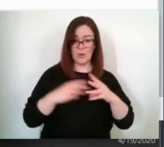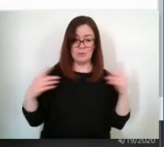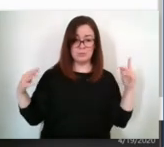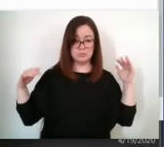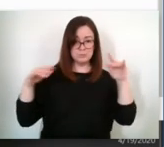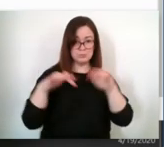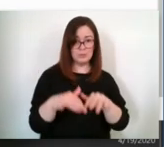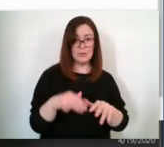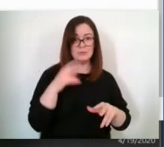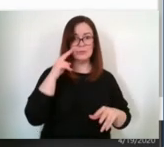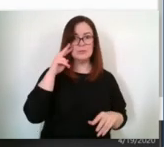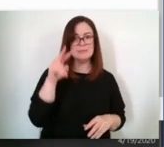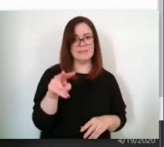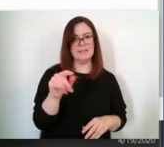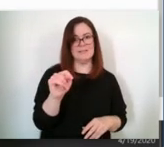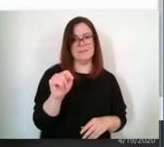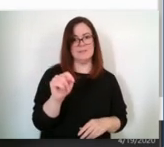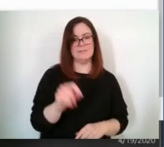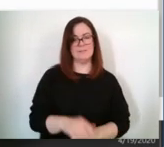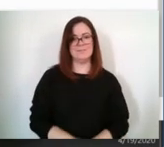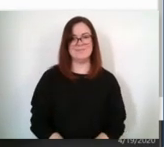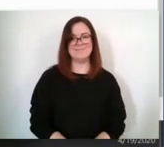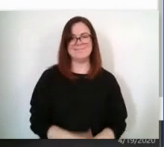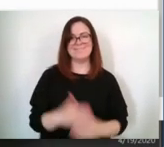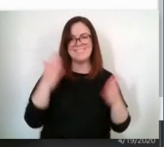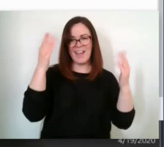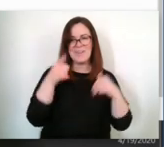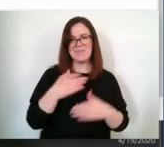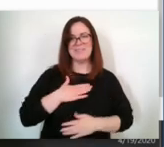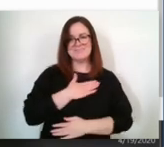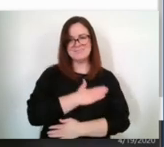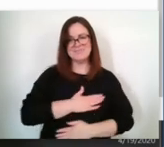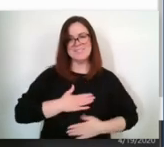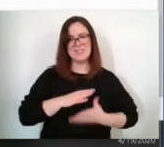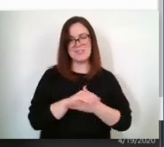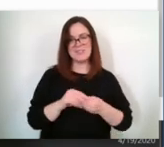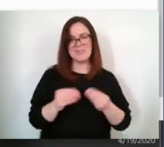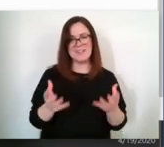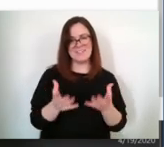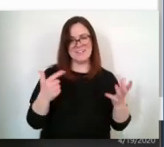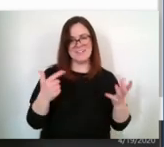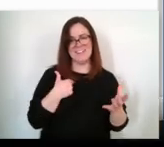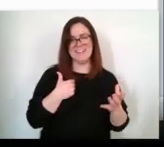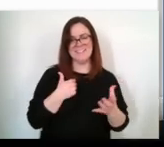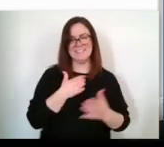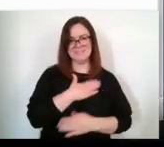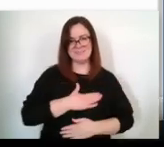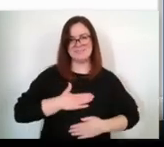Hope you guys like this story as much as I do.